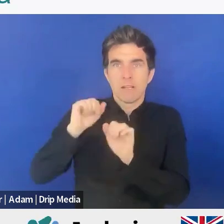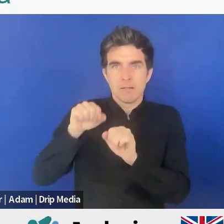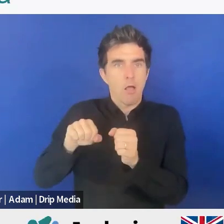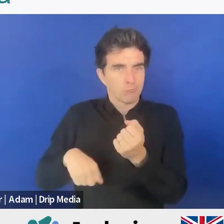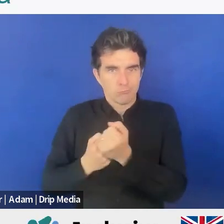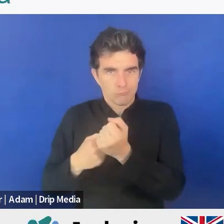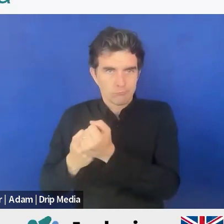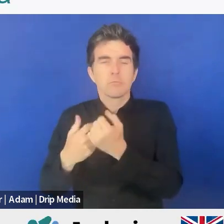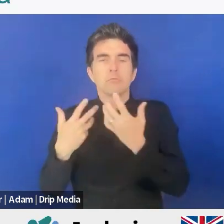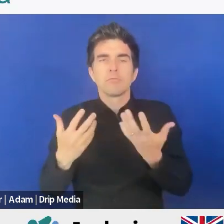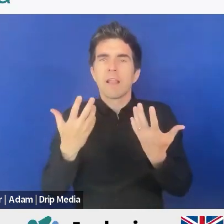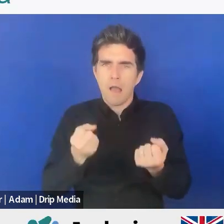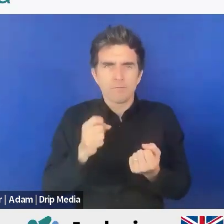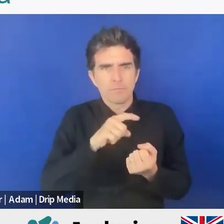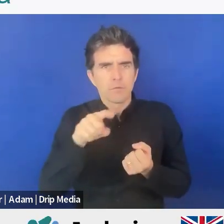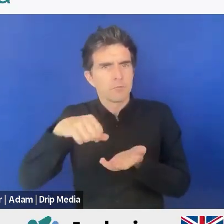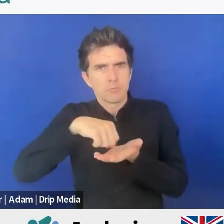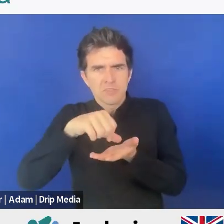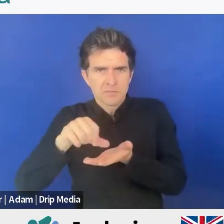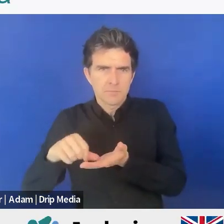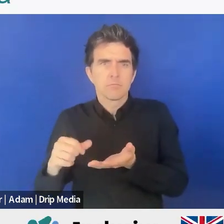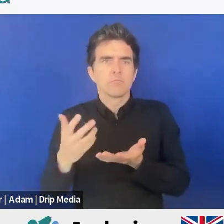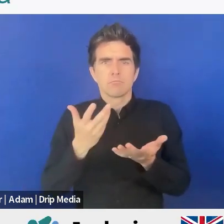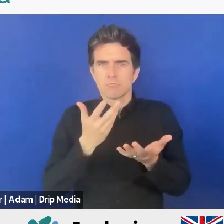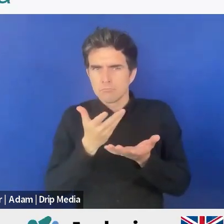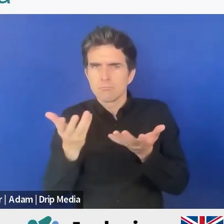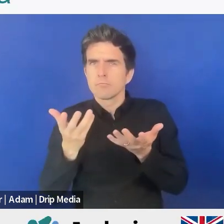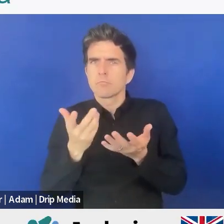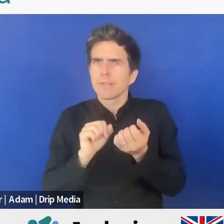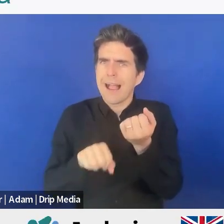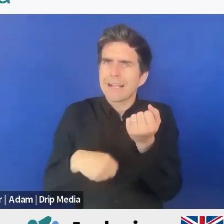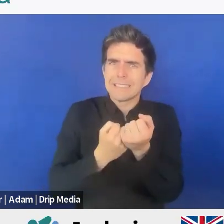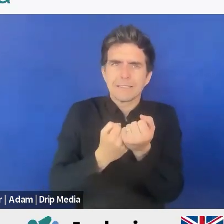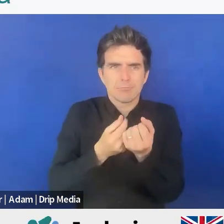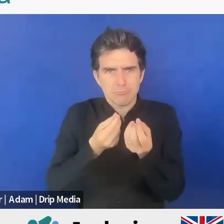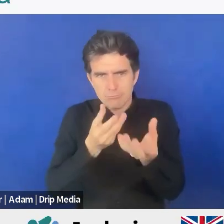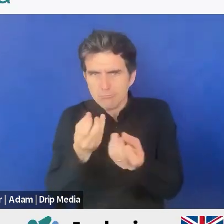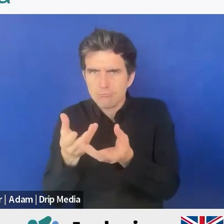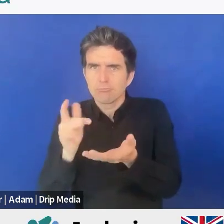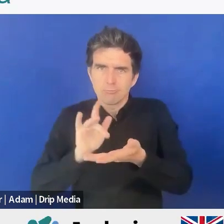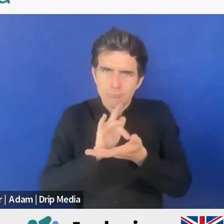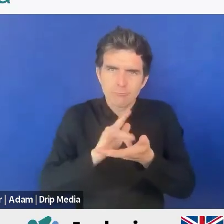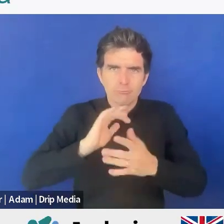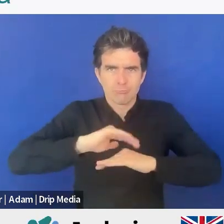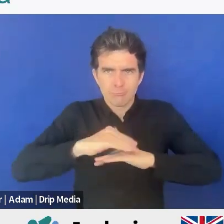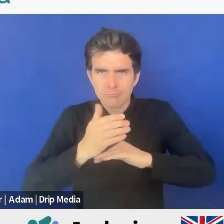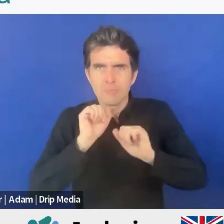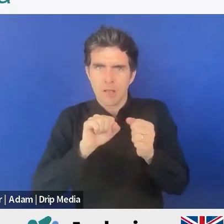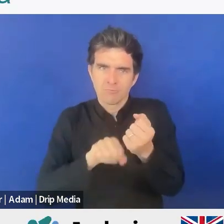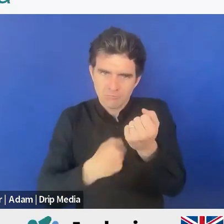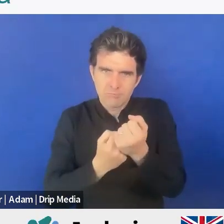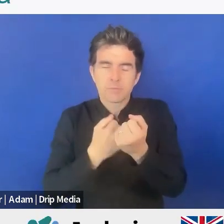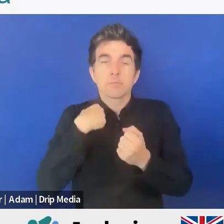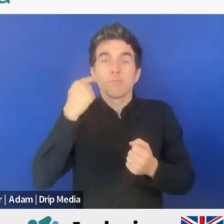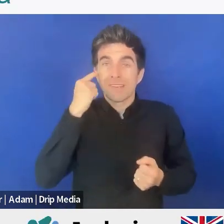OPDs, I remember myself going on some trips down to Nepalganj near the Indian border, which were really useful